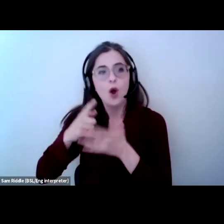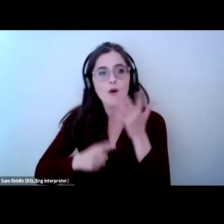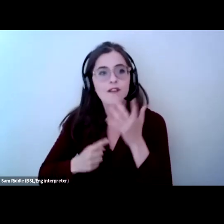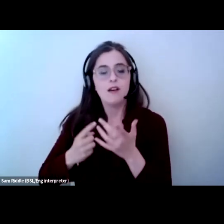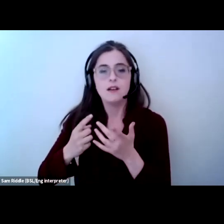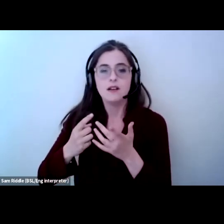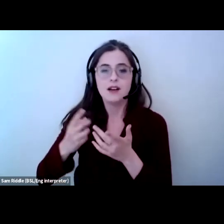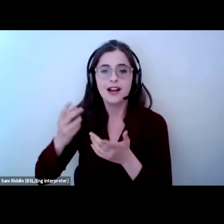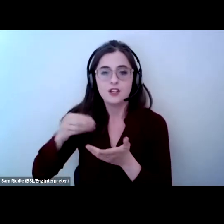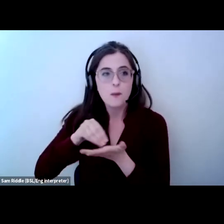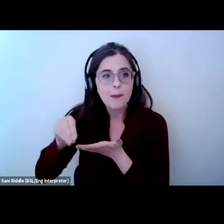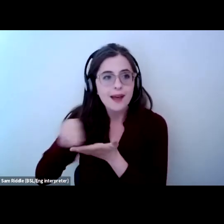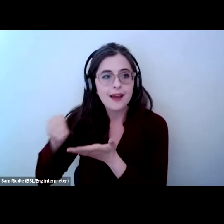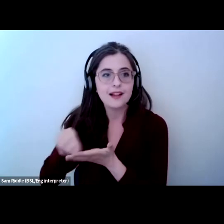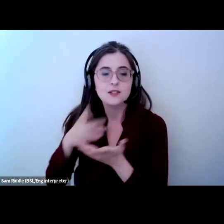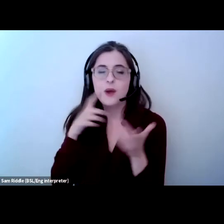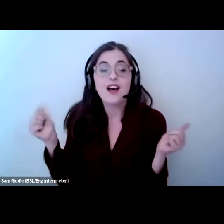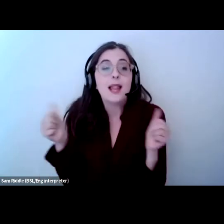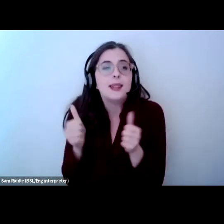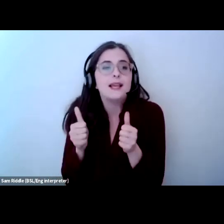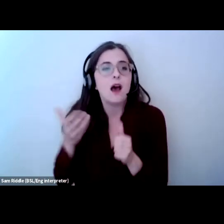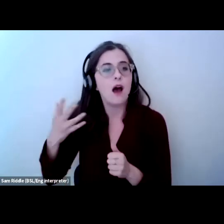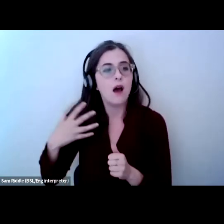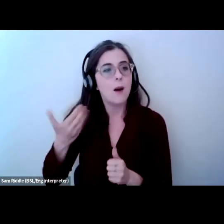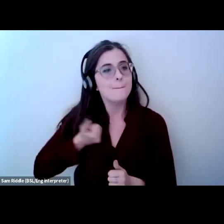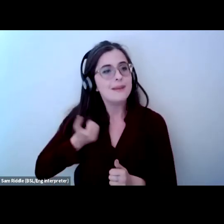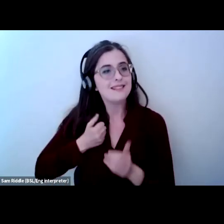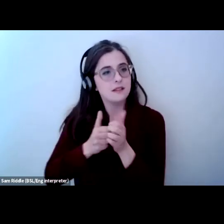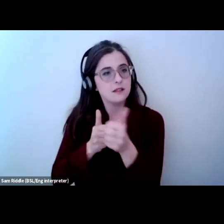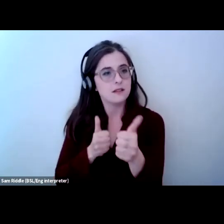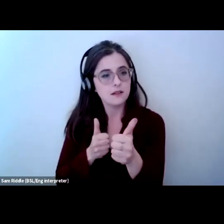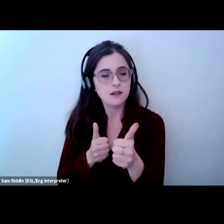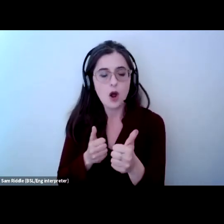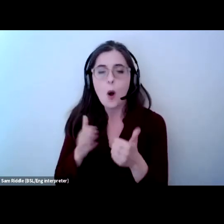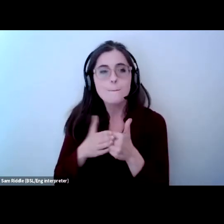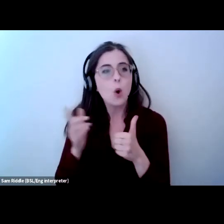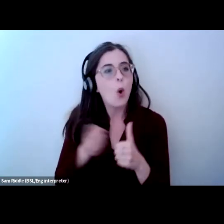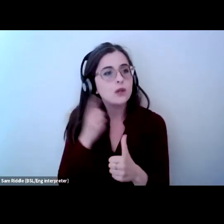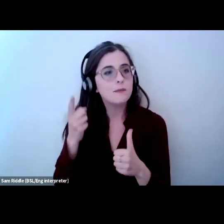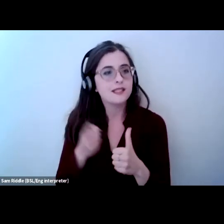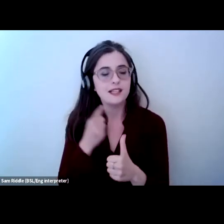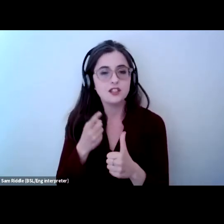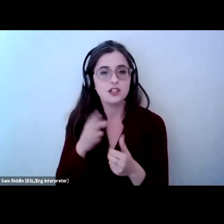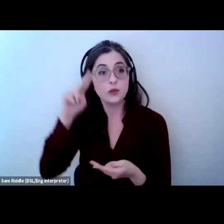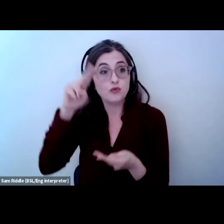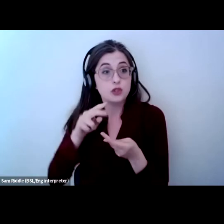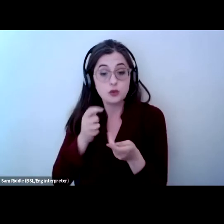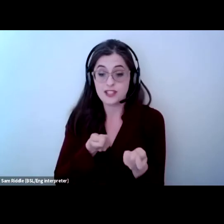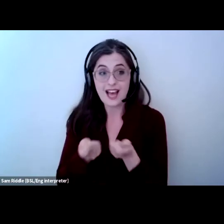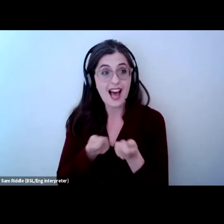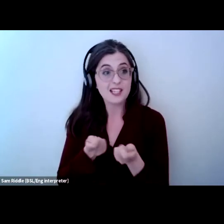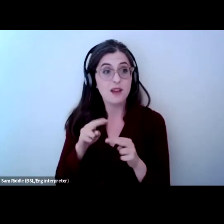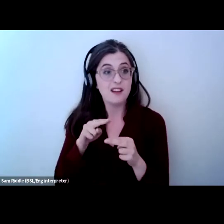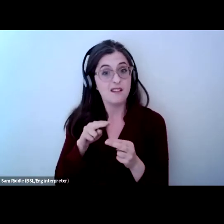have a leaner business model. Because we have more automation, we have less administration fees, and we can